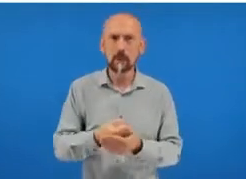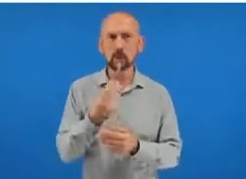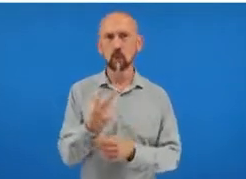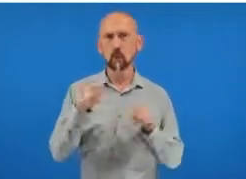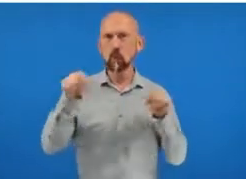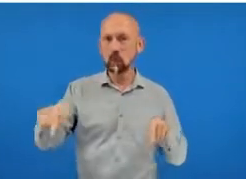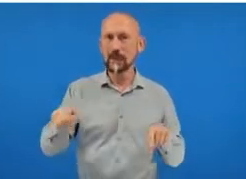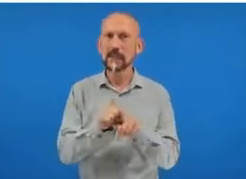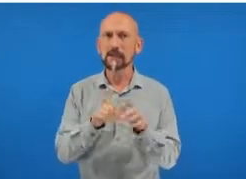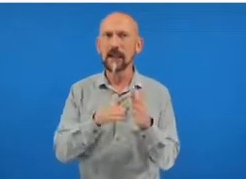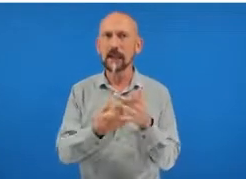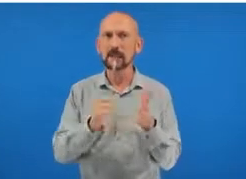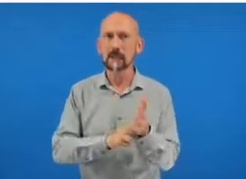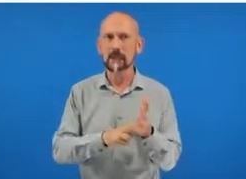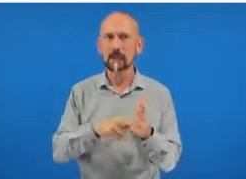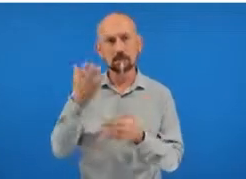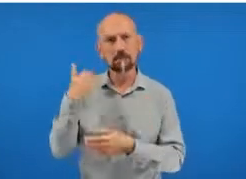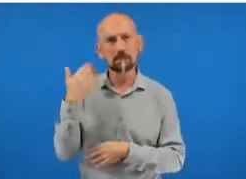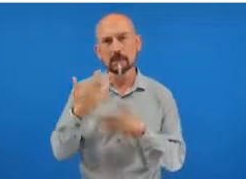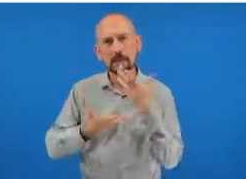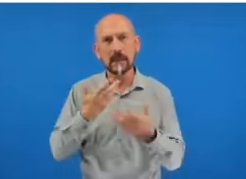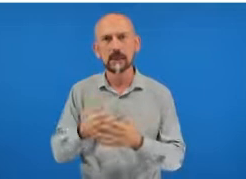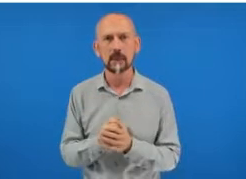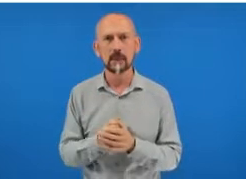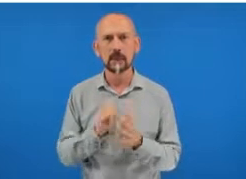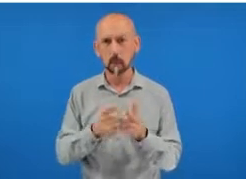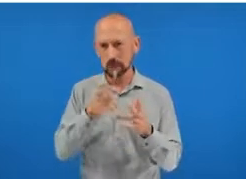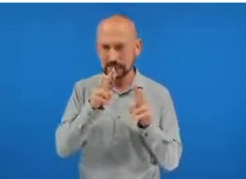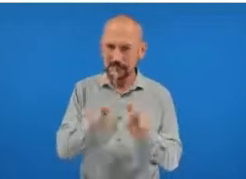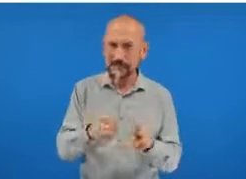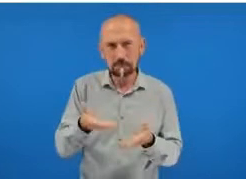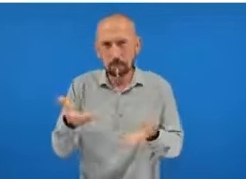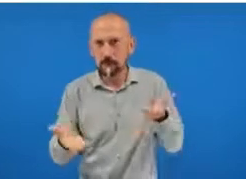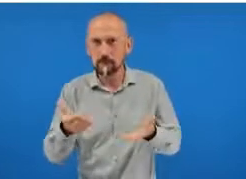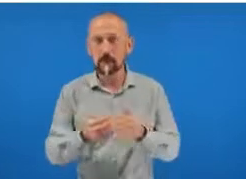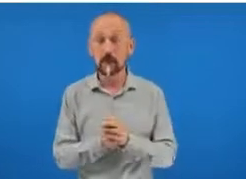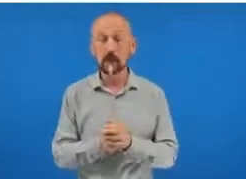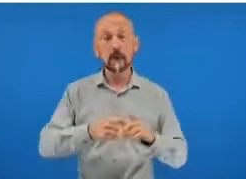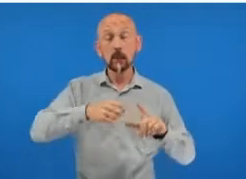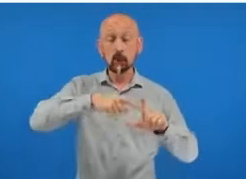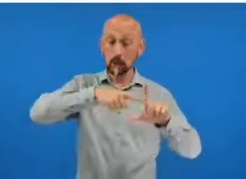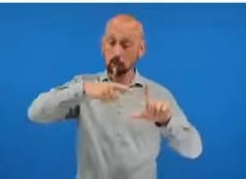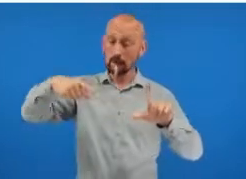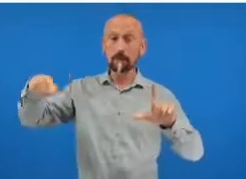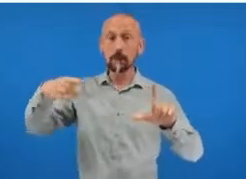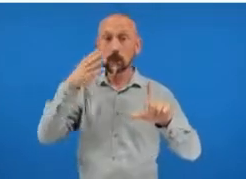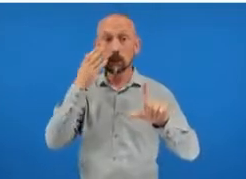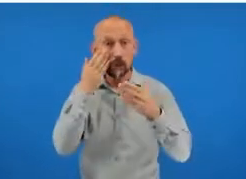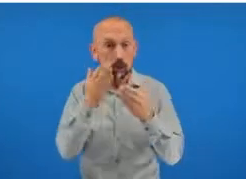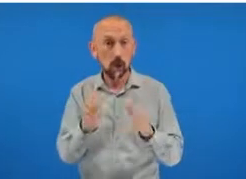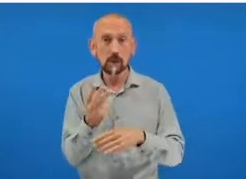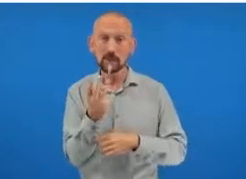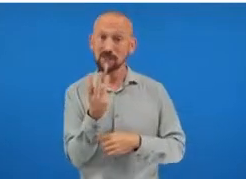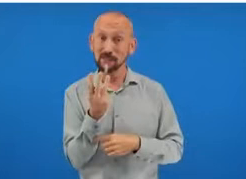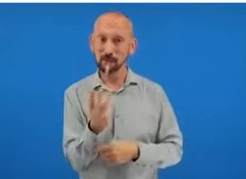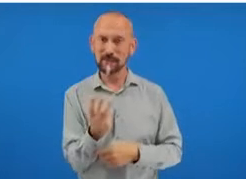see if our treatment is being helpful. This graph shows the completion rates for paired sets of questionnaires over time for the 3 IAPT services in my